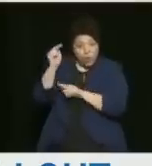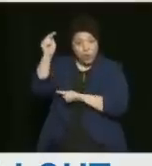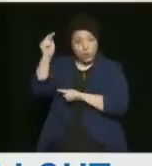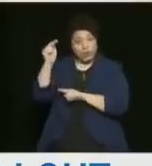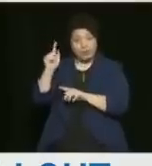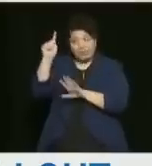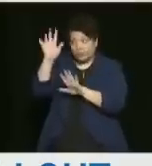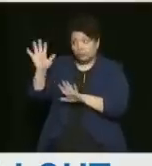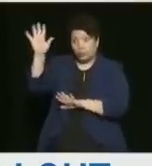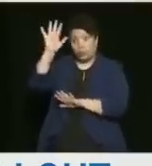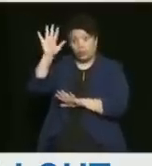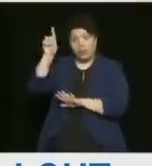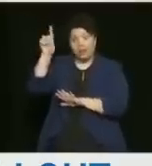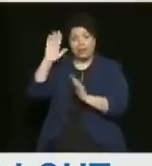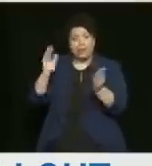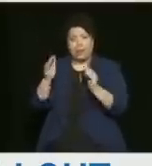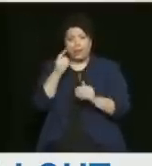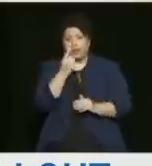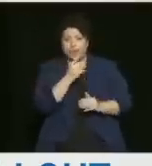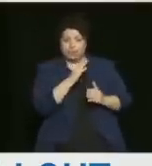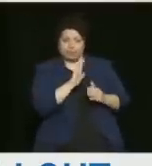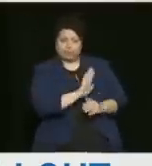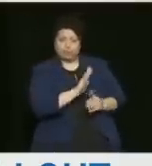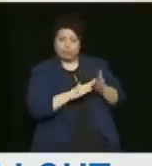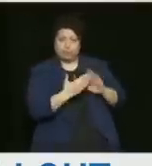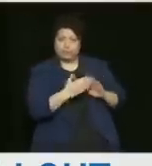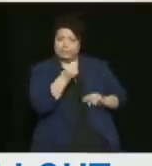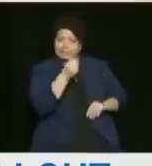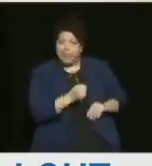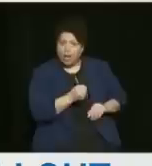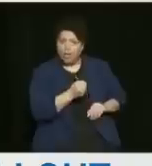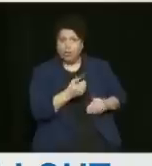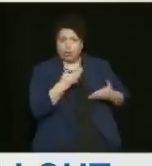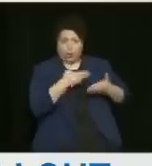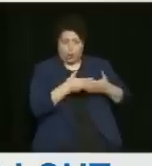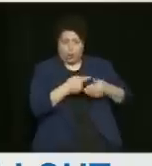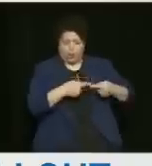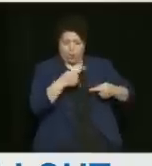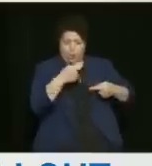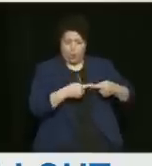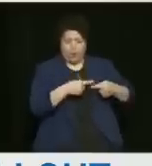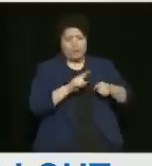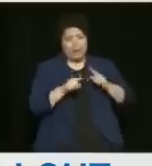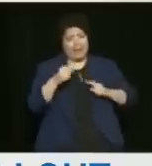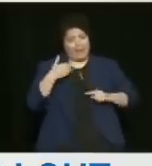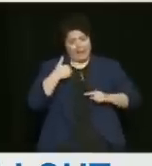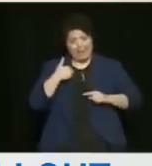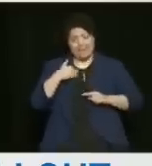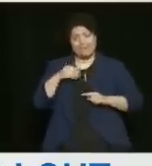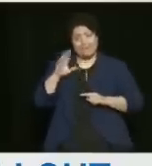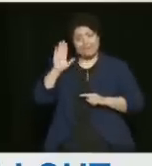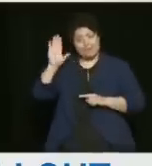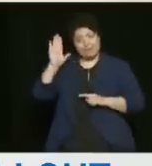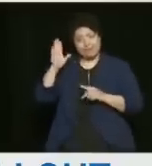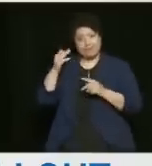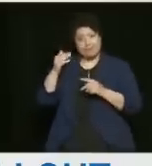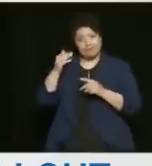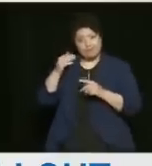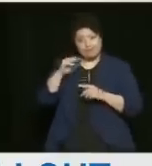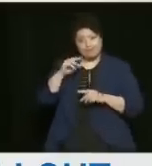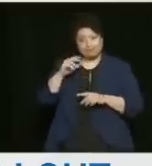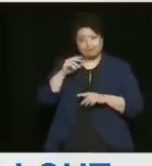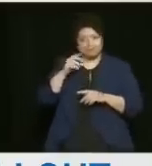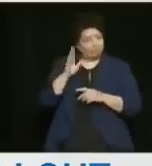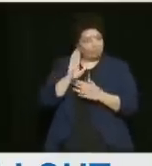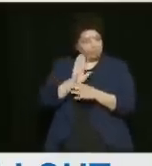south and close to the border with a province that also might have a community that's in the northern part of their jurisdiction? It's sort of a